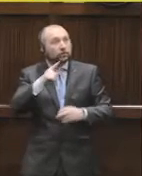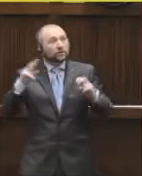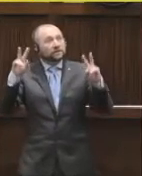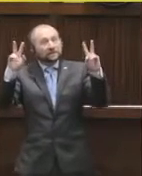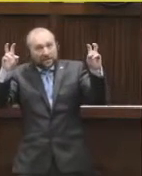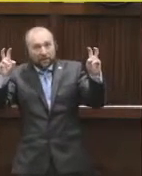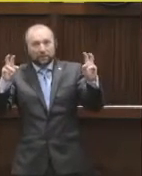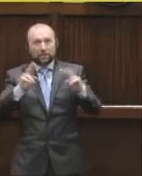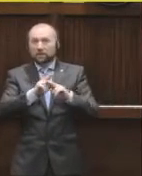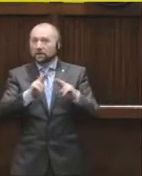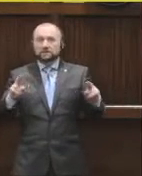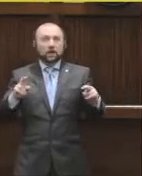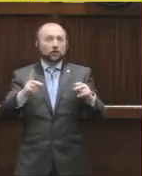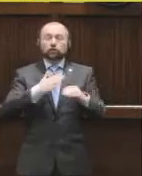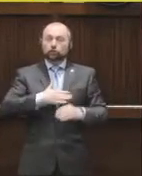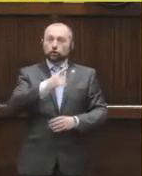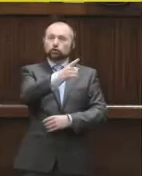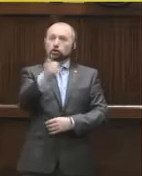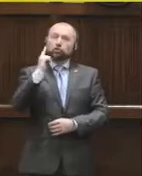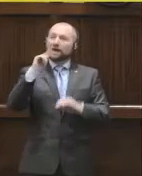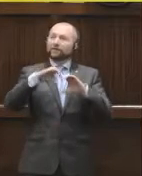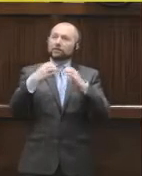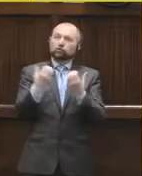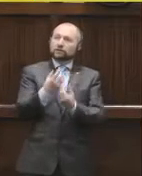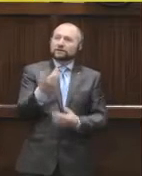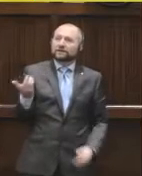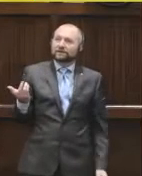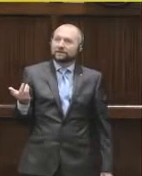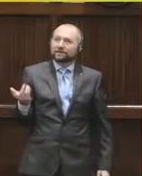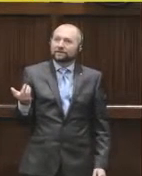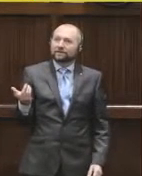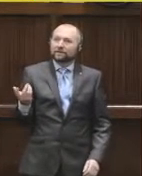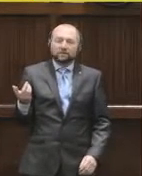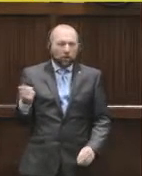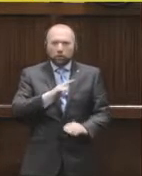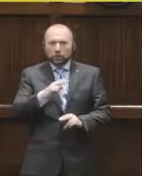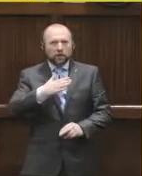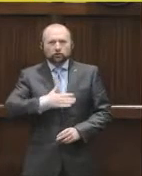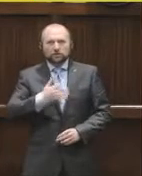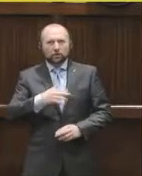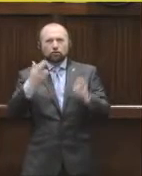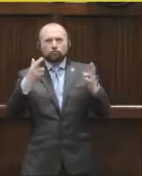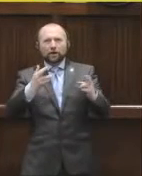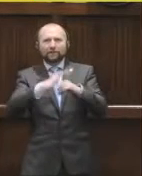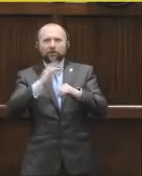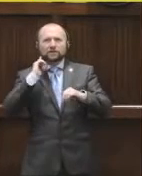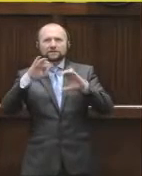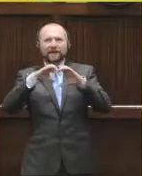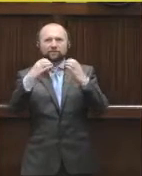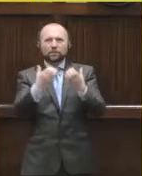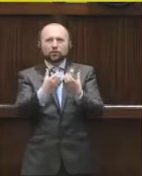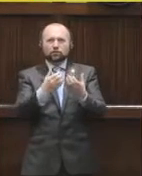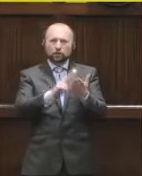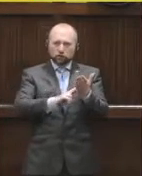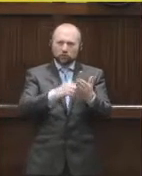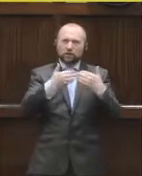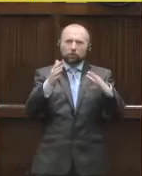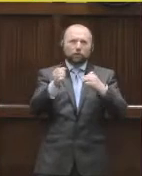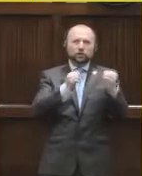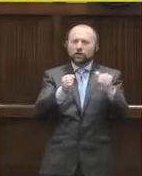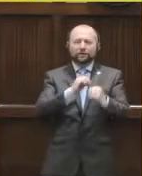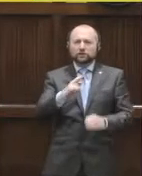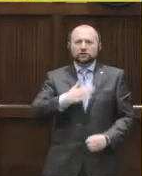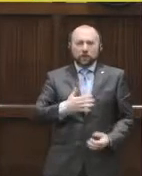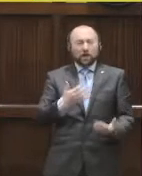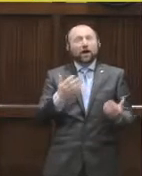than ye as well, because it's not just about the rights of the deaf community to access public services, which should